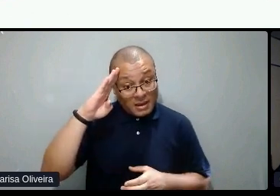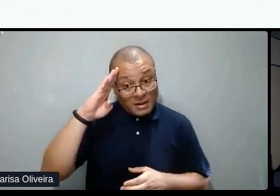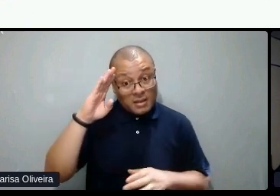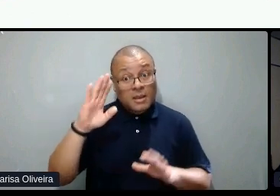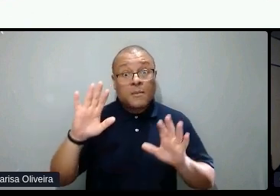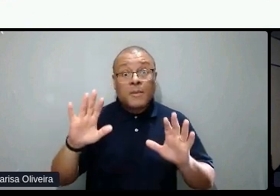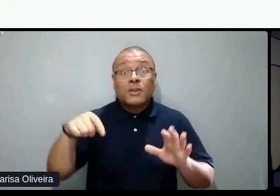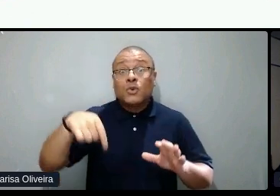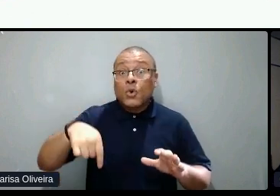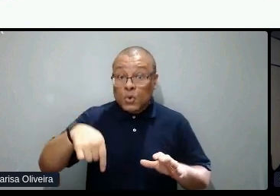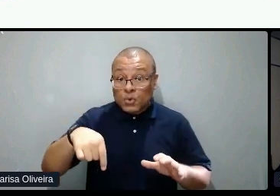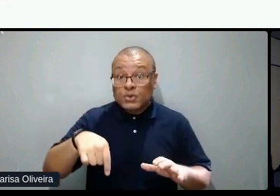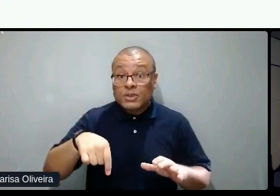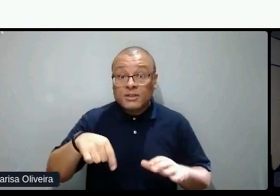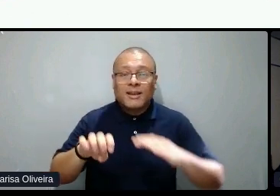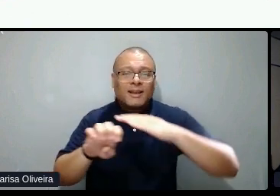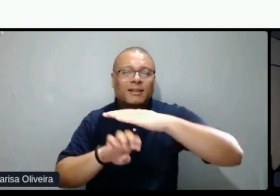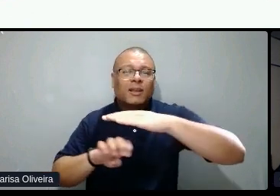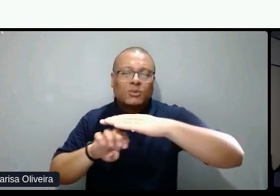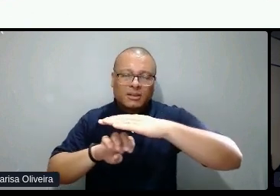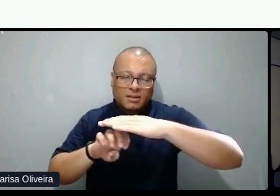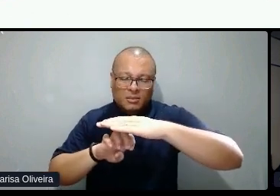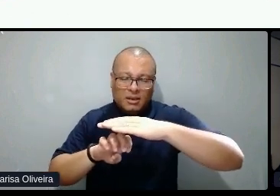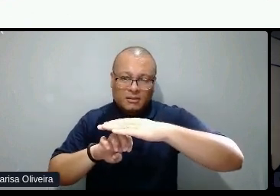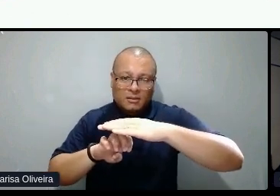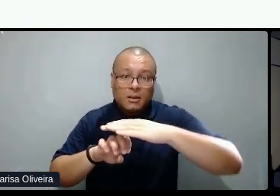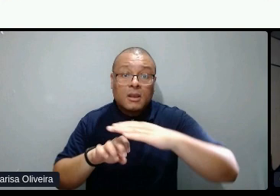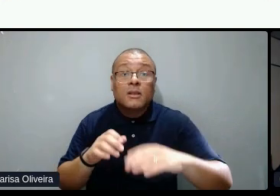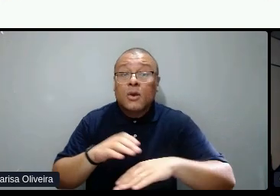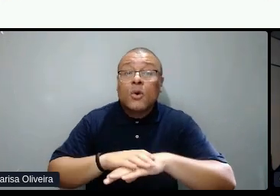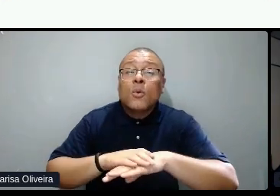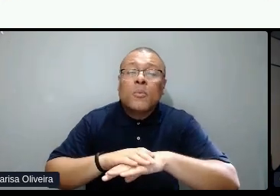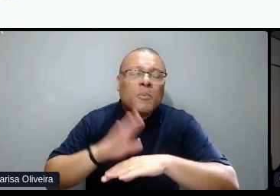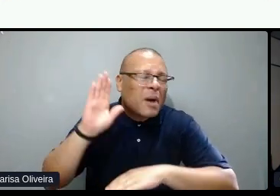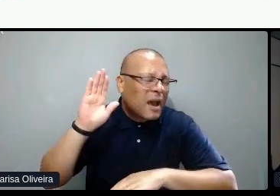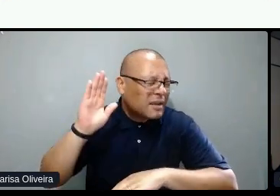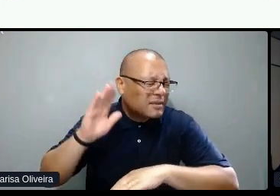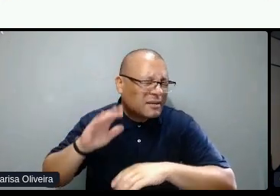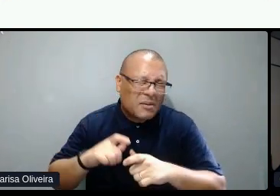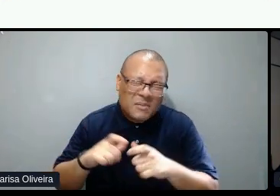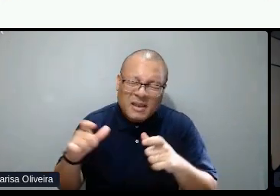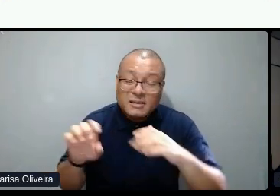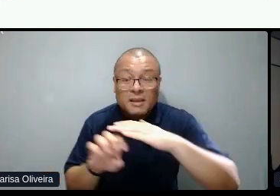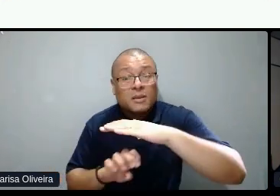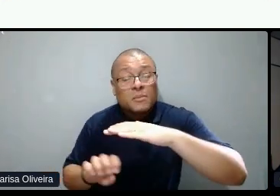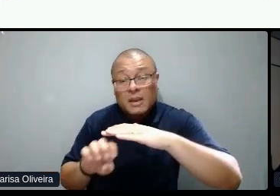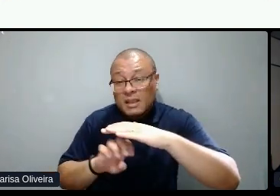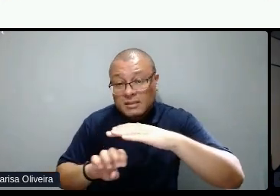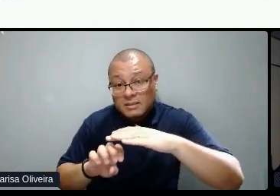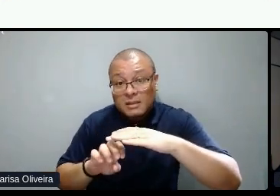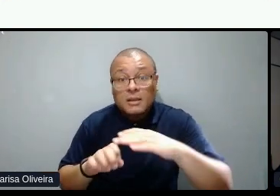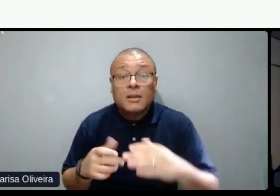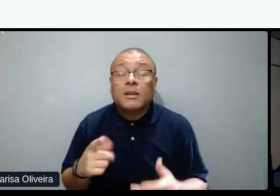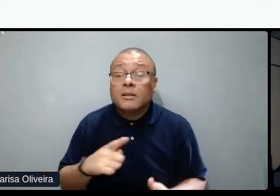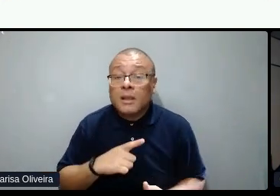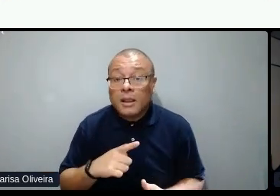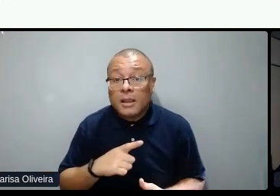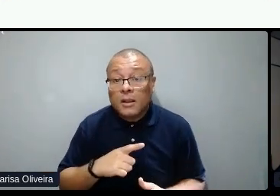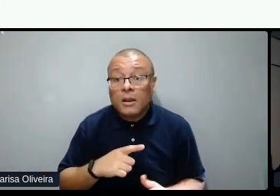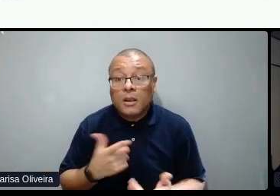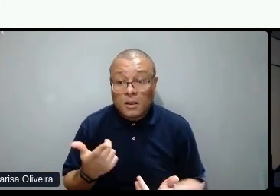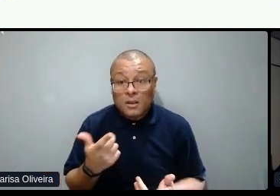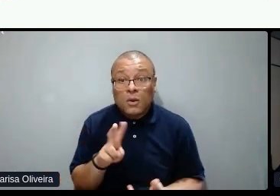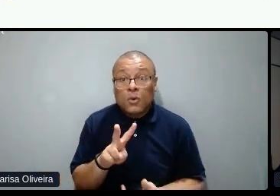being used about organizations. That more and more of our organizations are moving towards